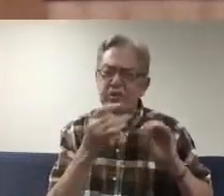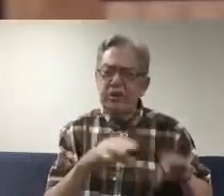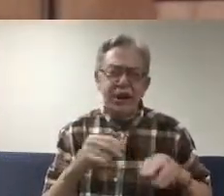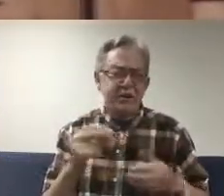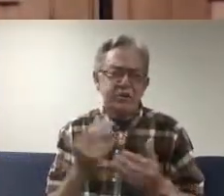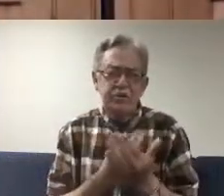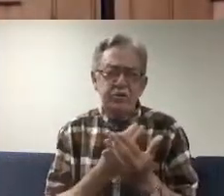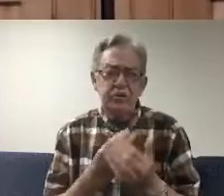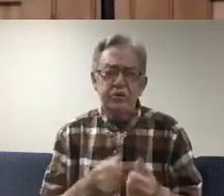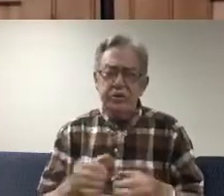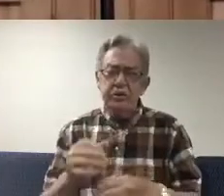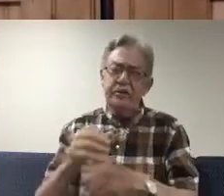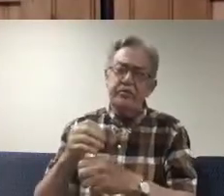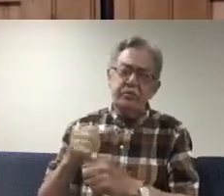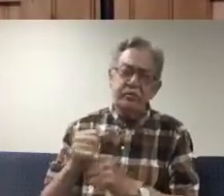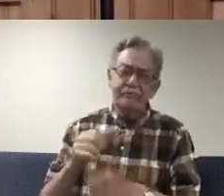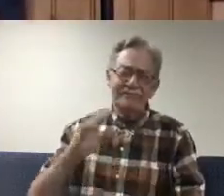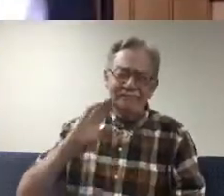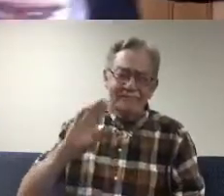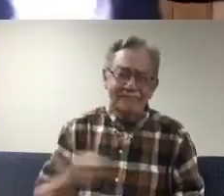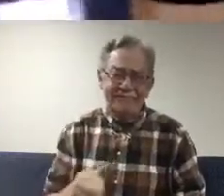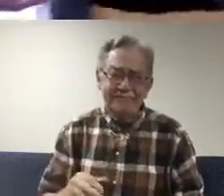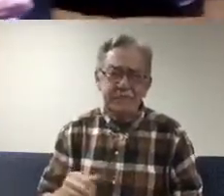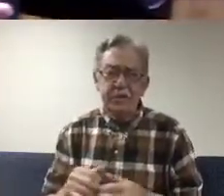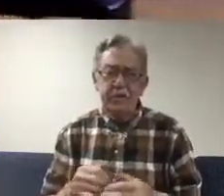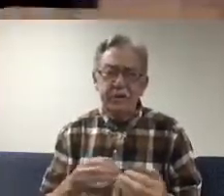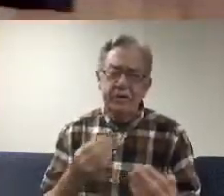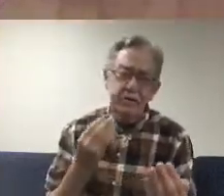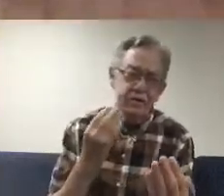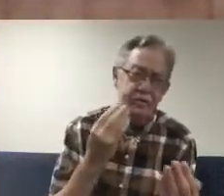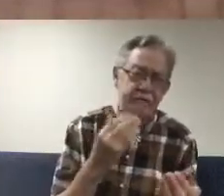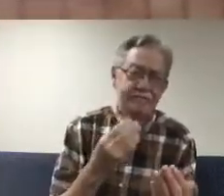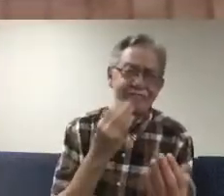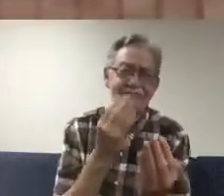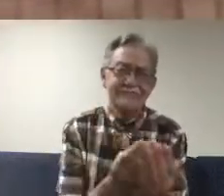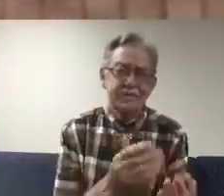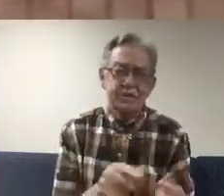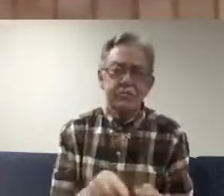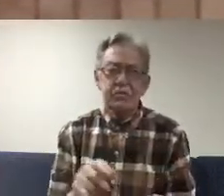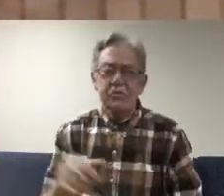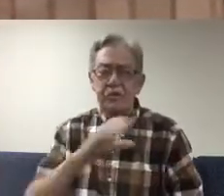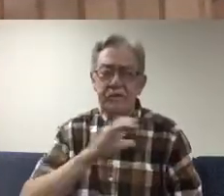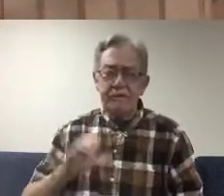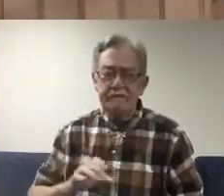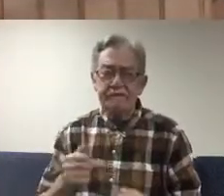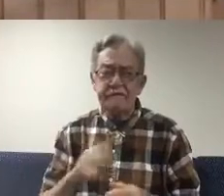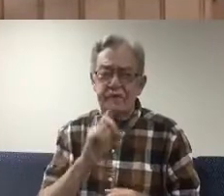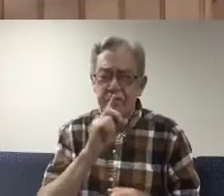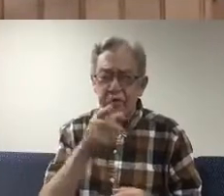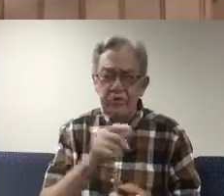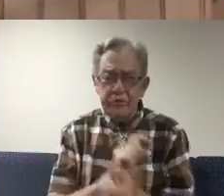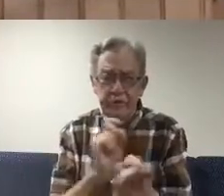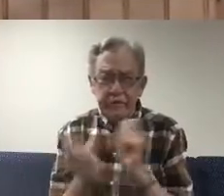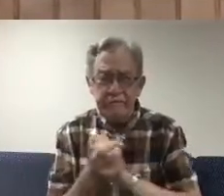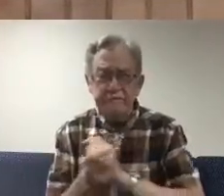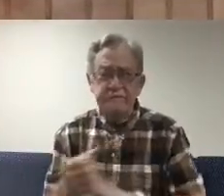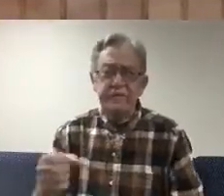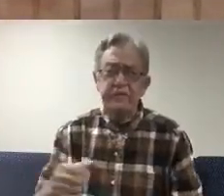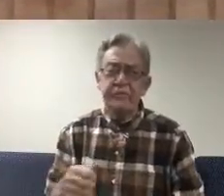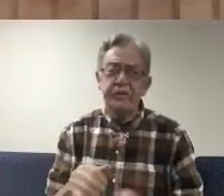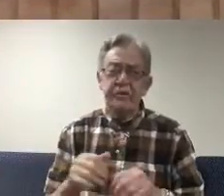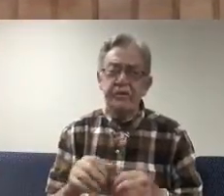So what I want to do is not so much get you to change your politics. I don't want to get you to switch sides on